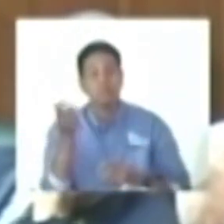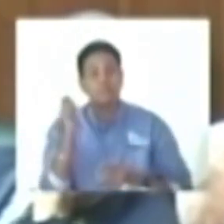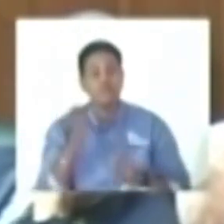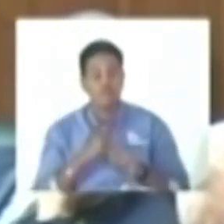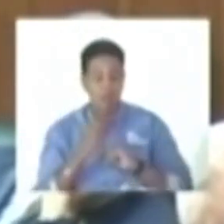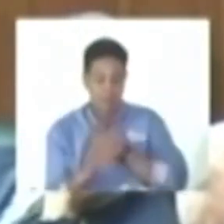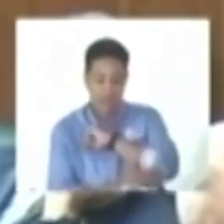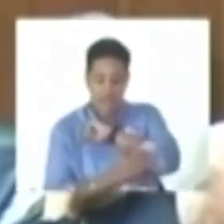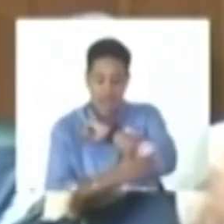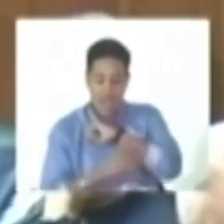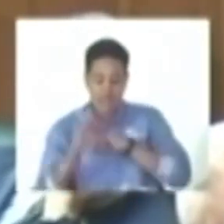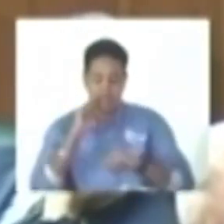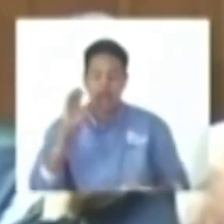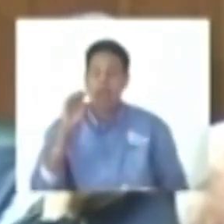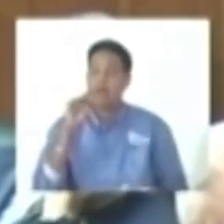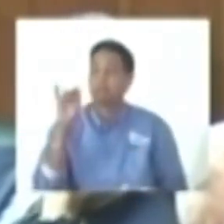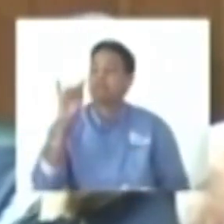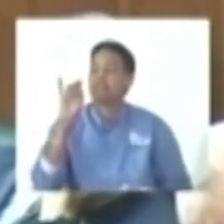of the National